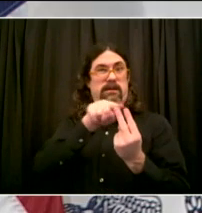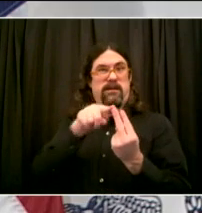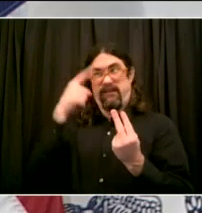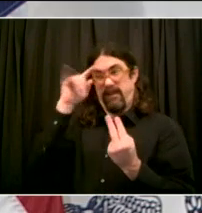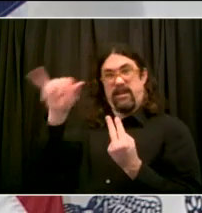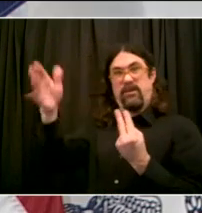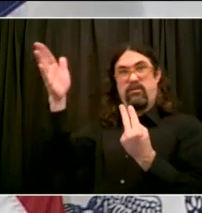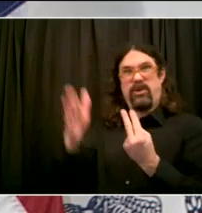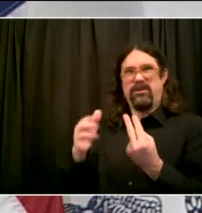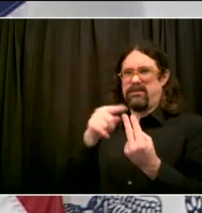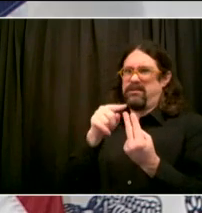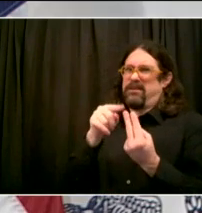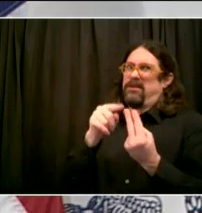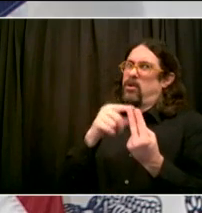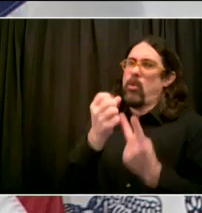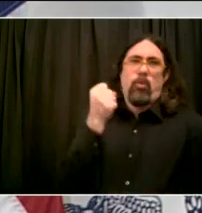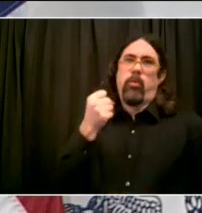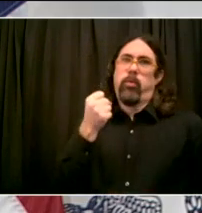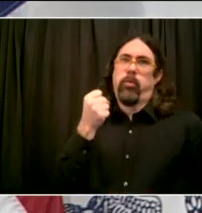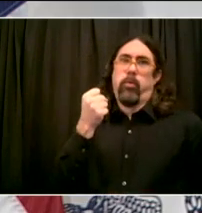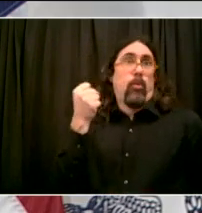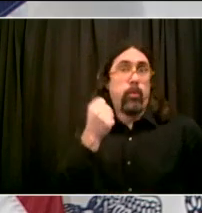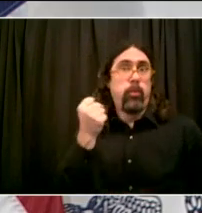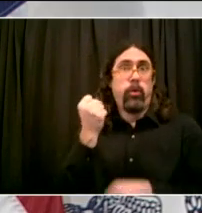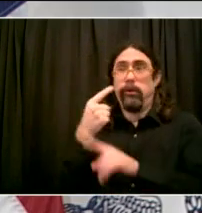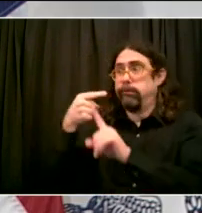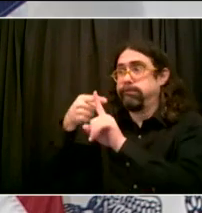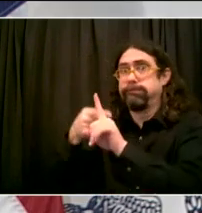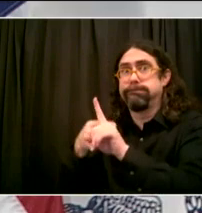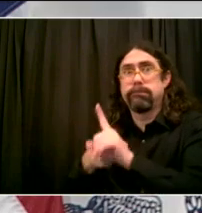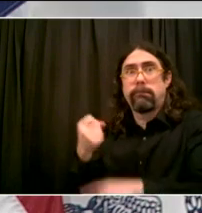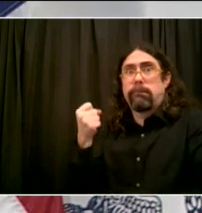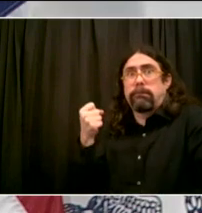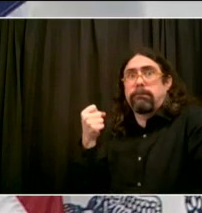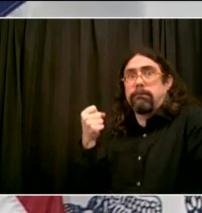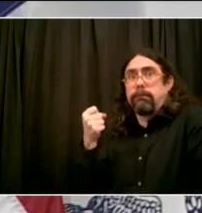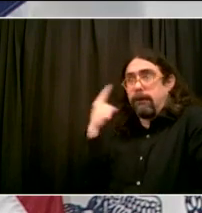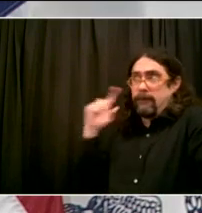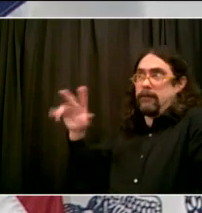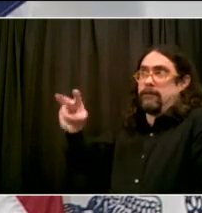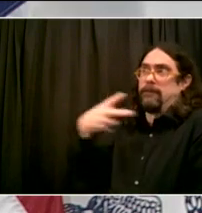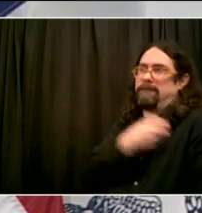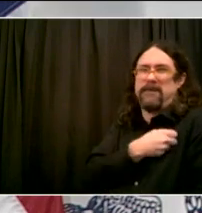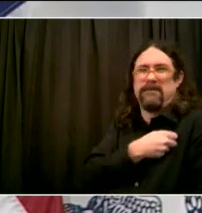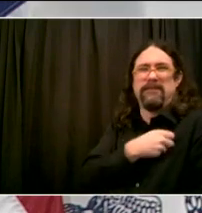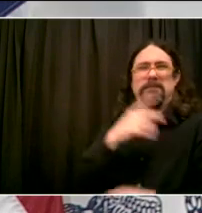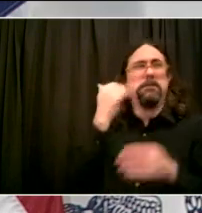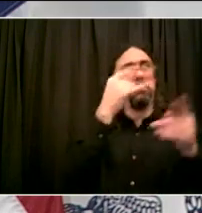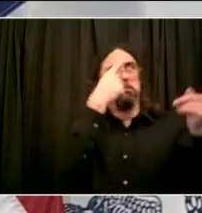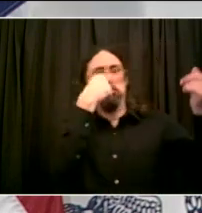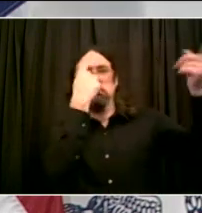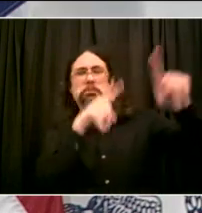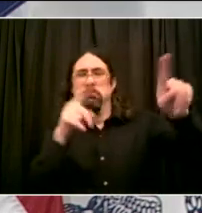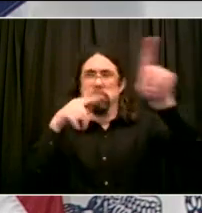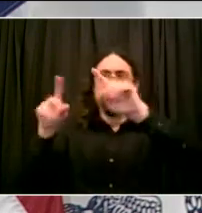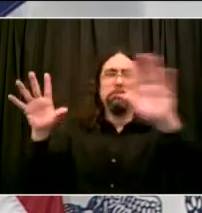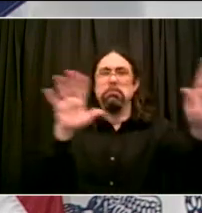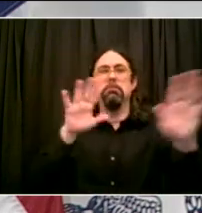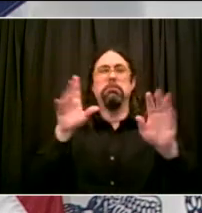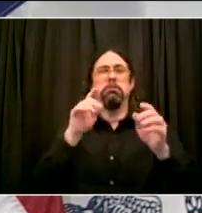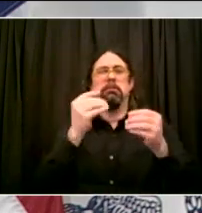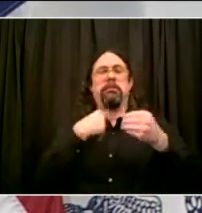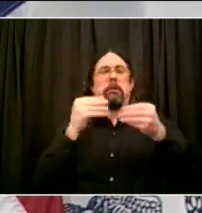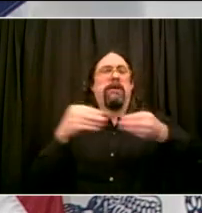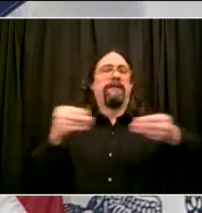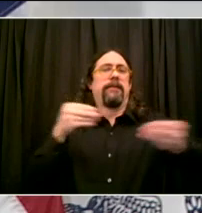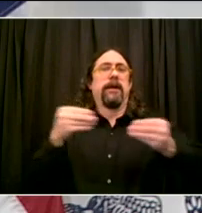offering a much smaller COVID relief package in their initial conversation with President Biden, and he's contemplating. We do see just now